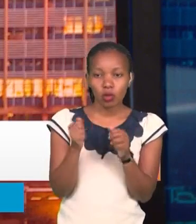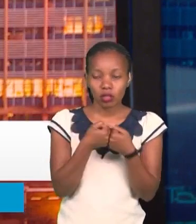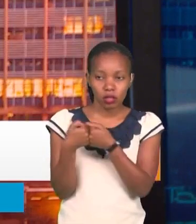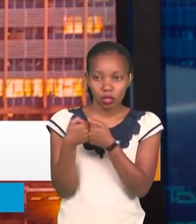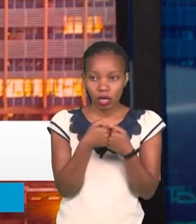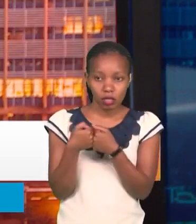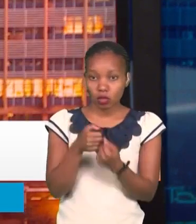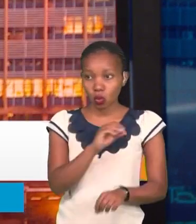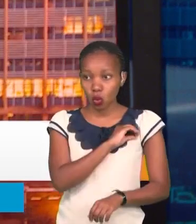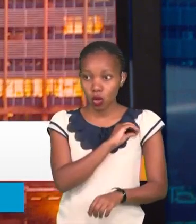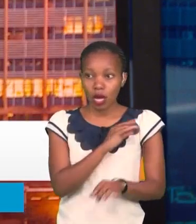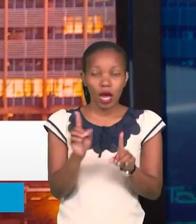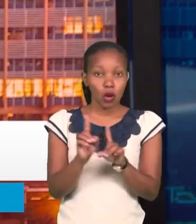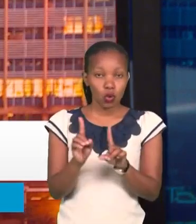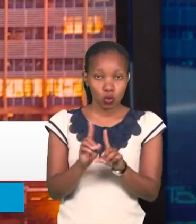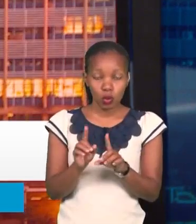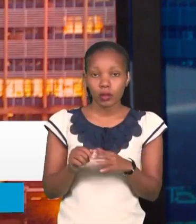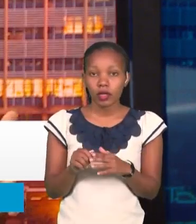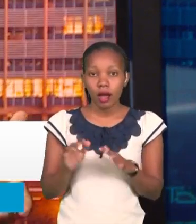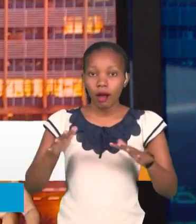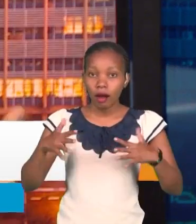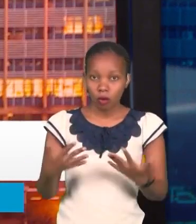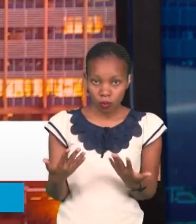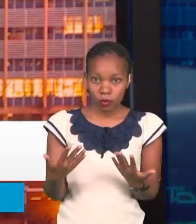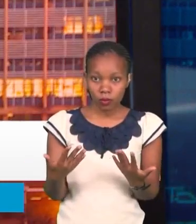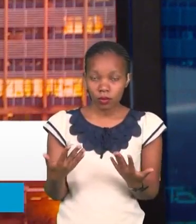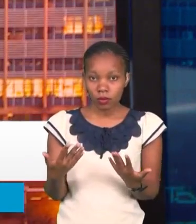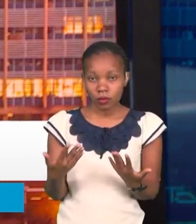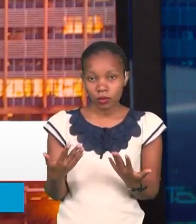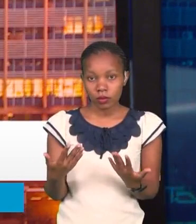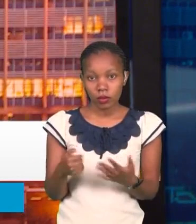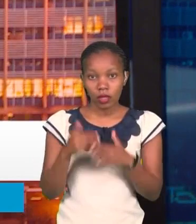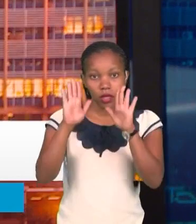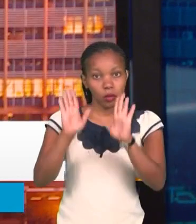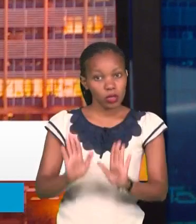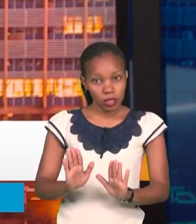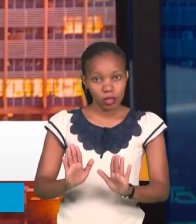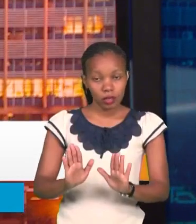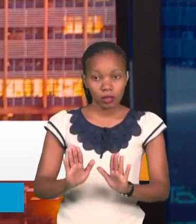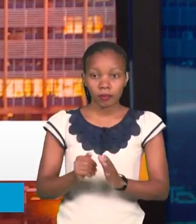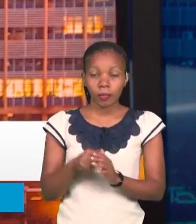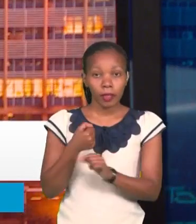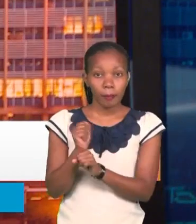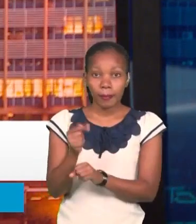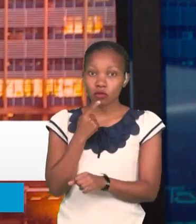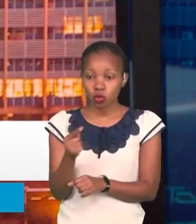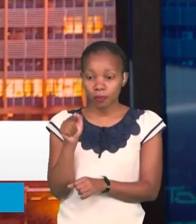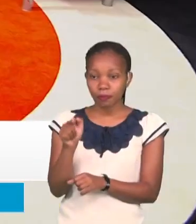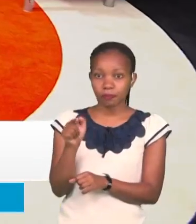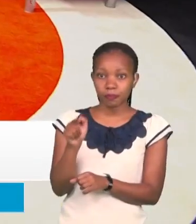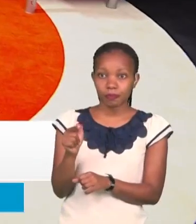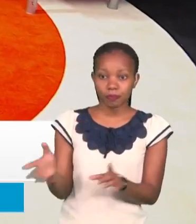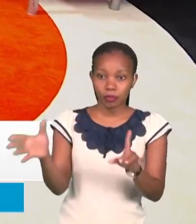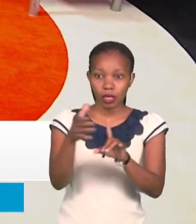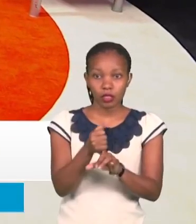challenges and how they are important to ensuring that all this is